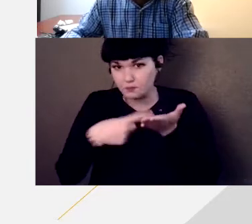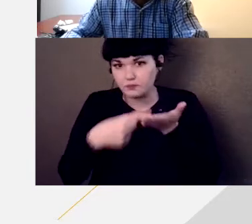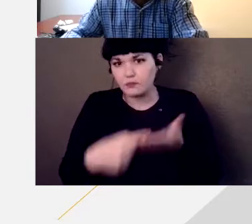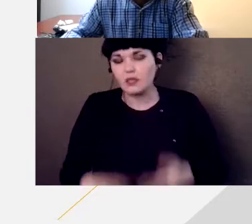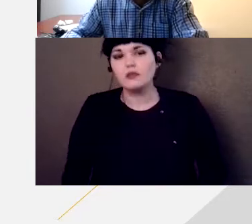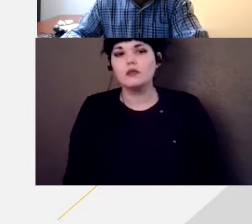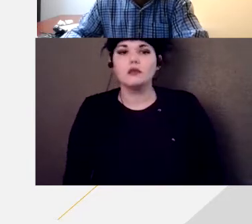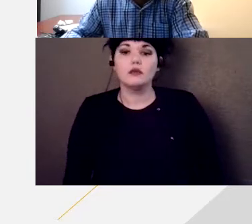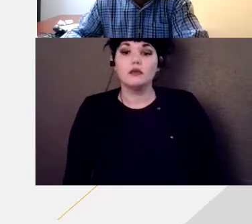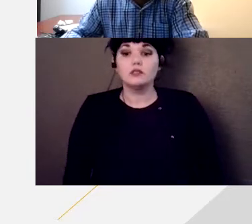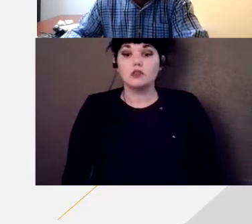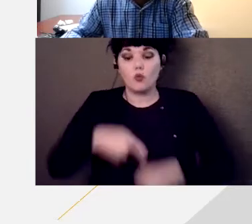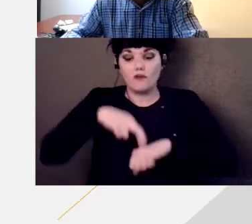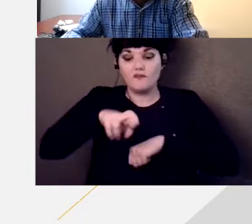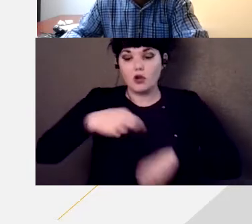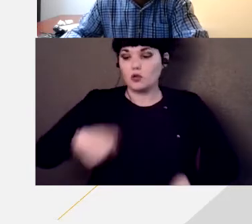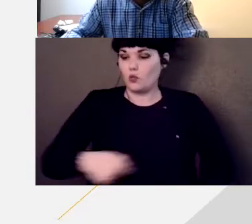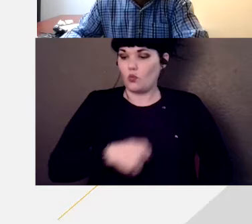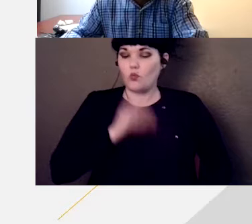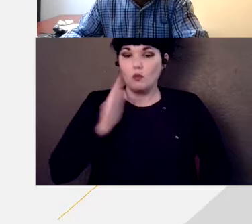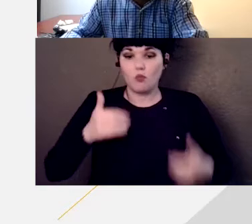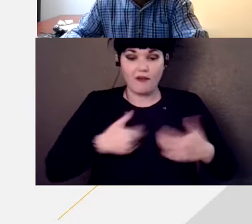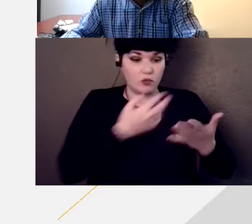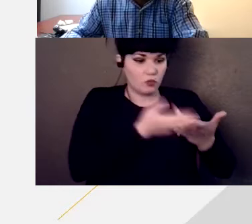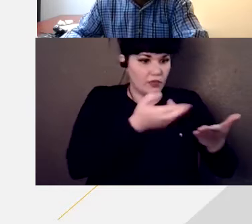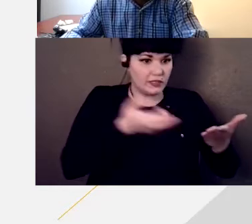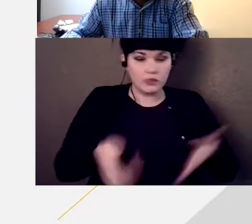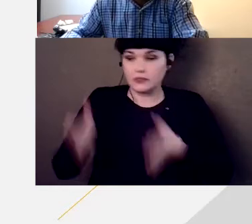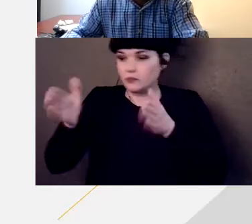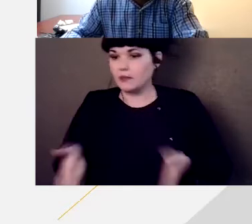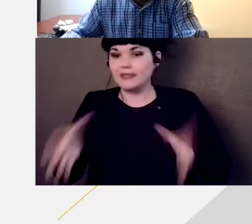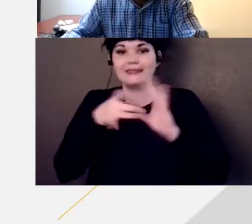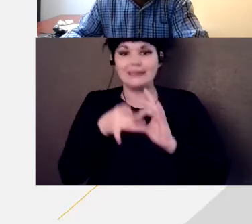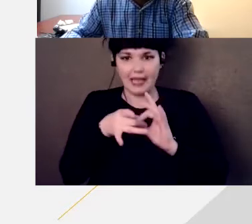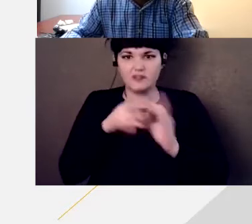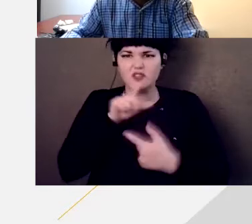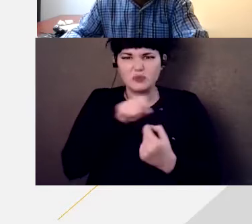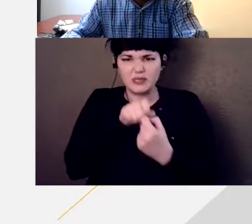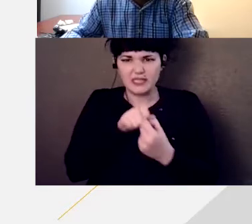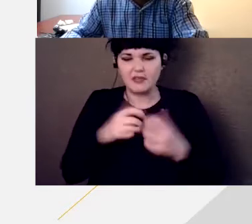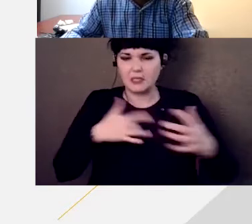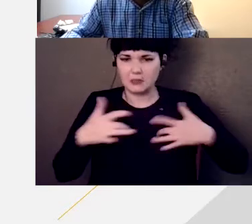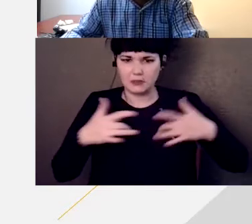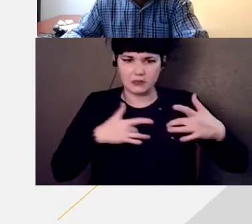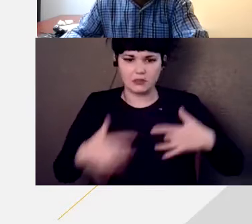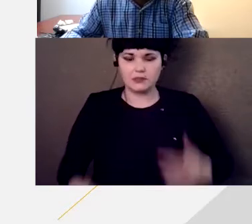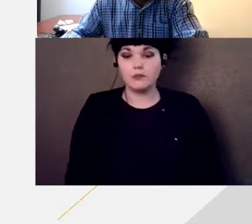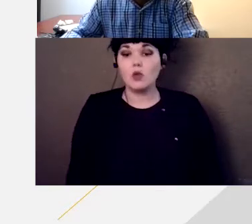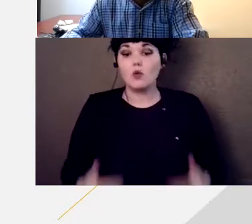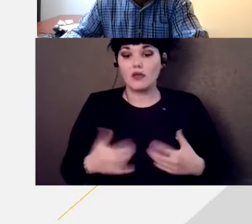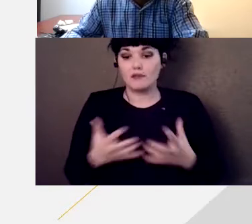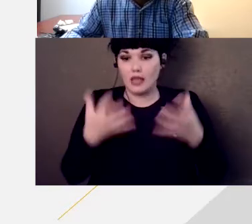referrals, connecting individuals with resources to address specific concerns and give out a lot of information and referrals.